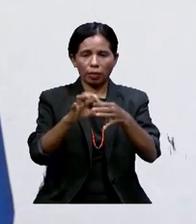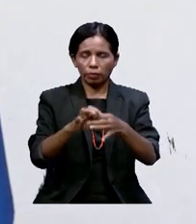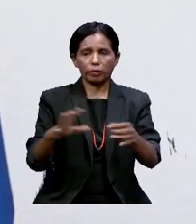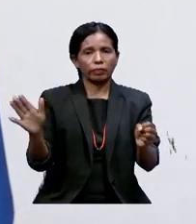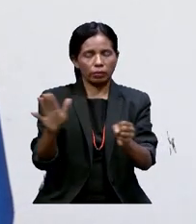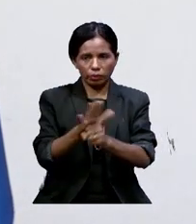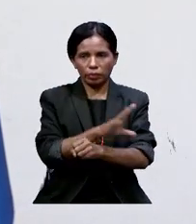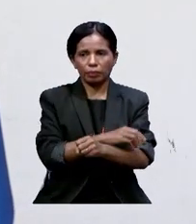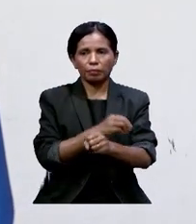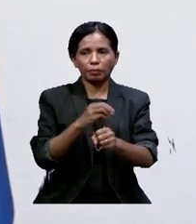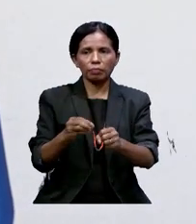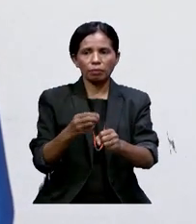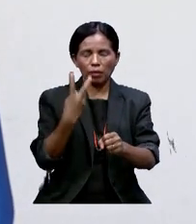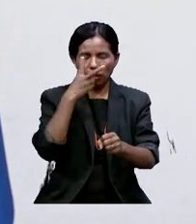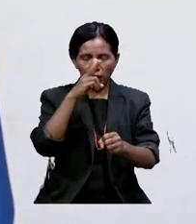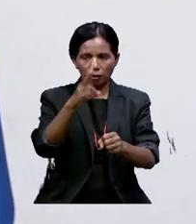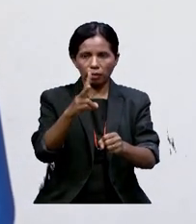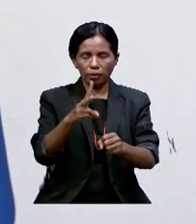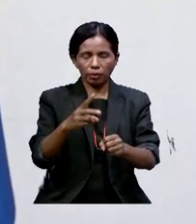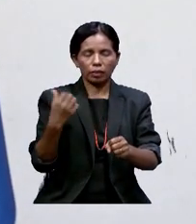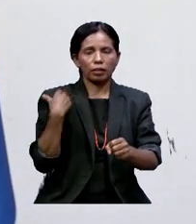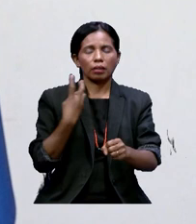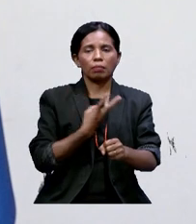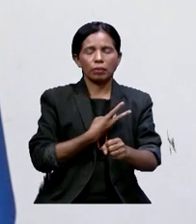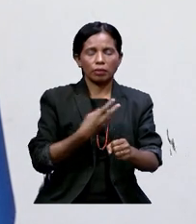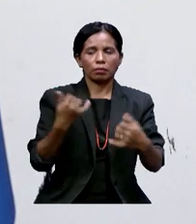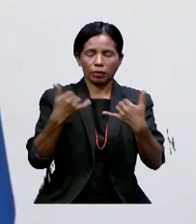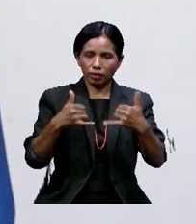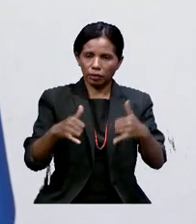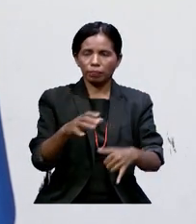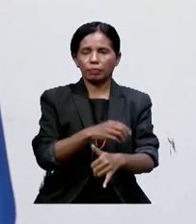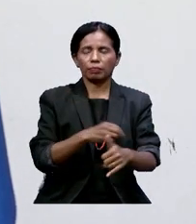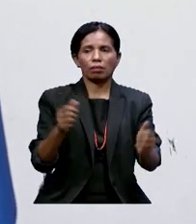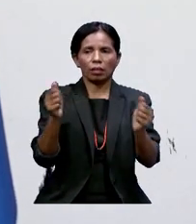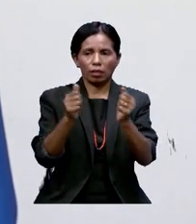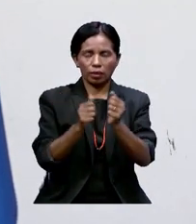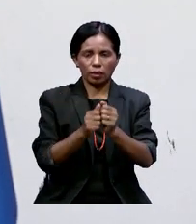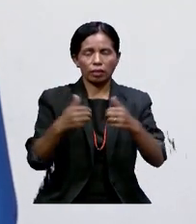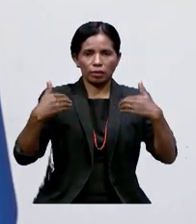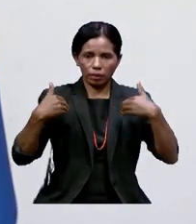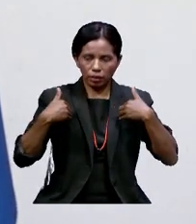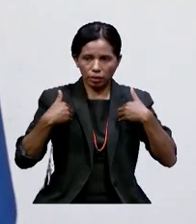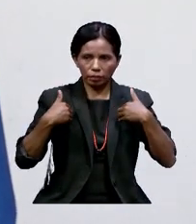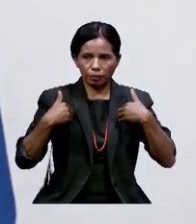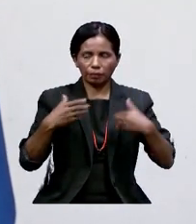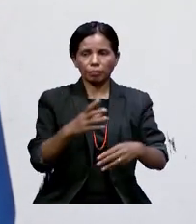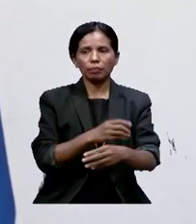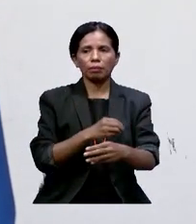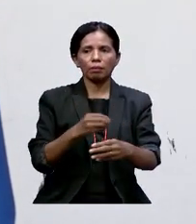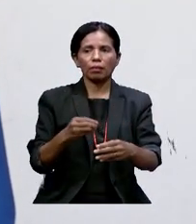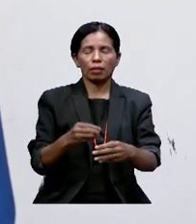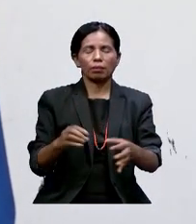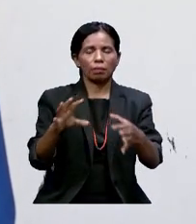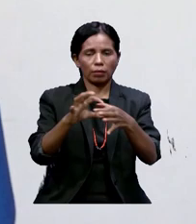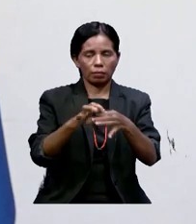assume the obligation, but also to enjoy the benefits and the advantages and the opportunities of being a full member of